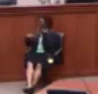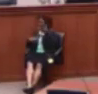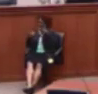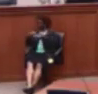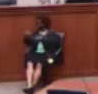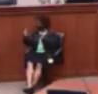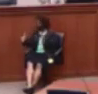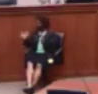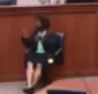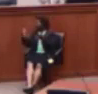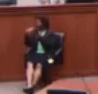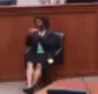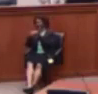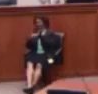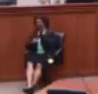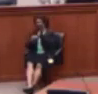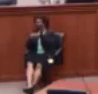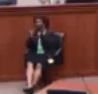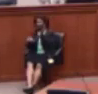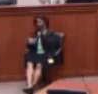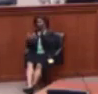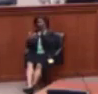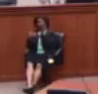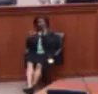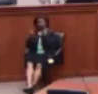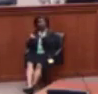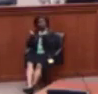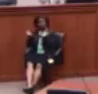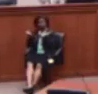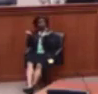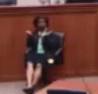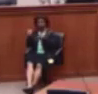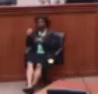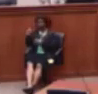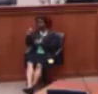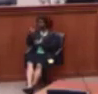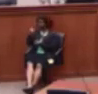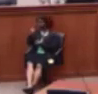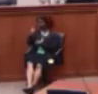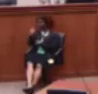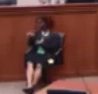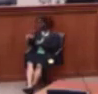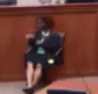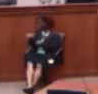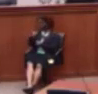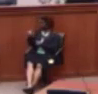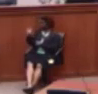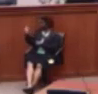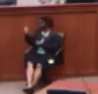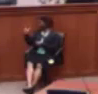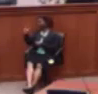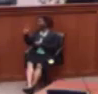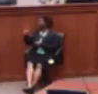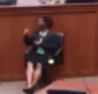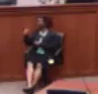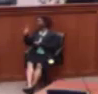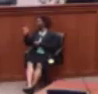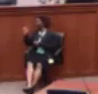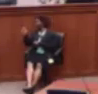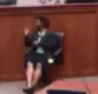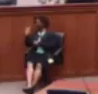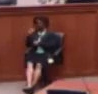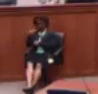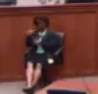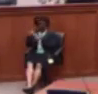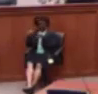Board members, we need a motion. So moved. Thank you, Ms. Holloway and Ms. Fauché. Do we have comment cards on this one? I may